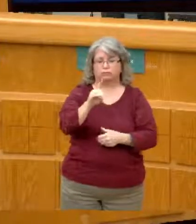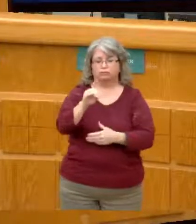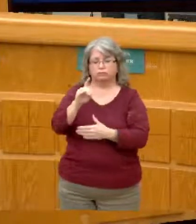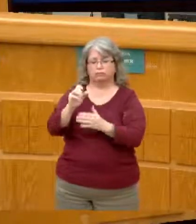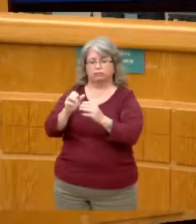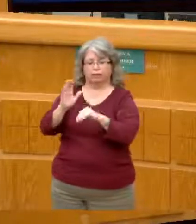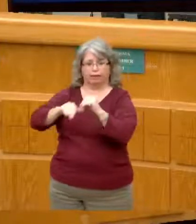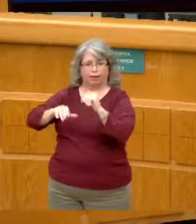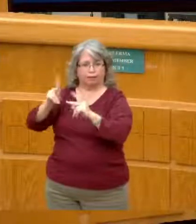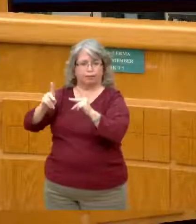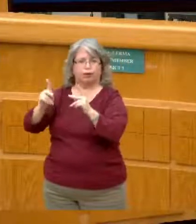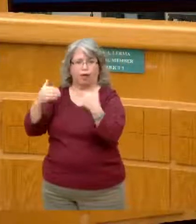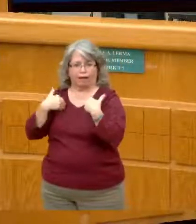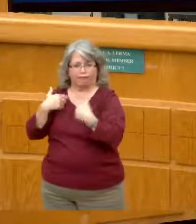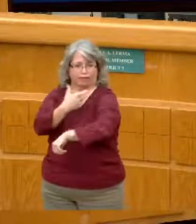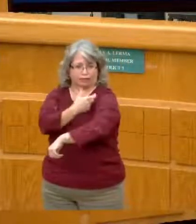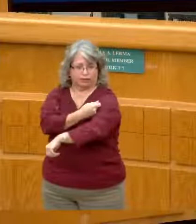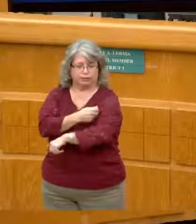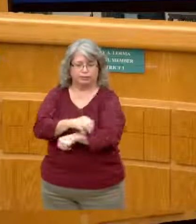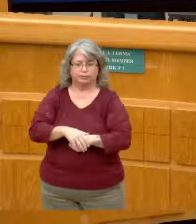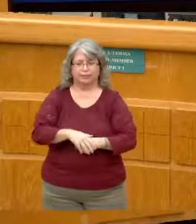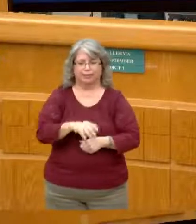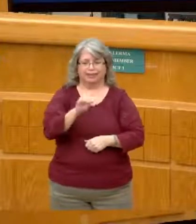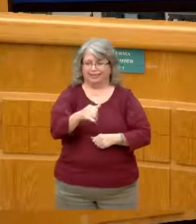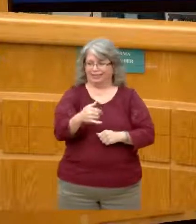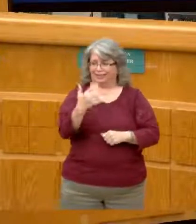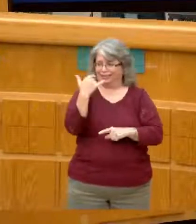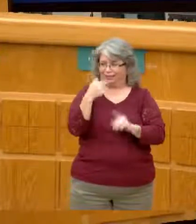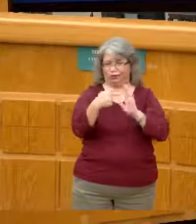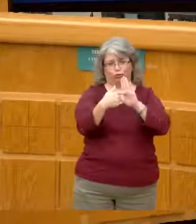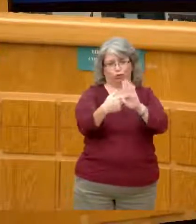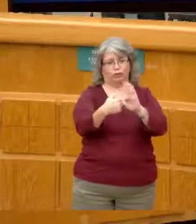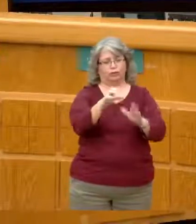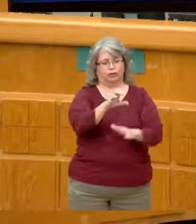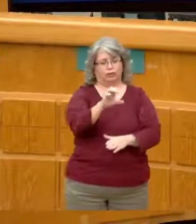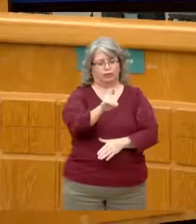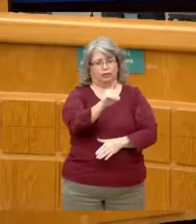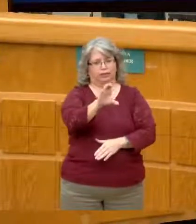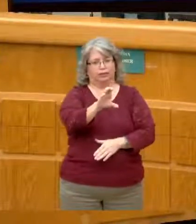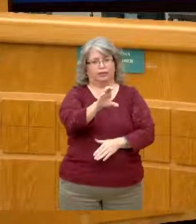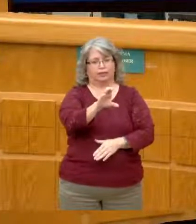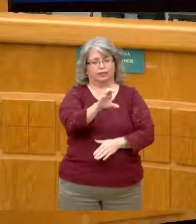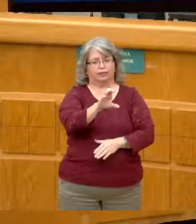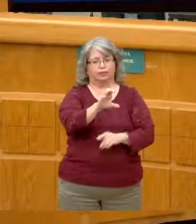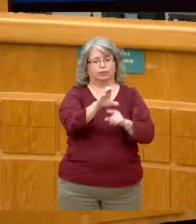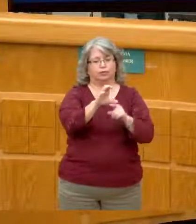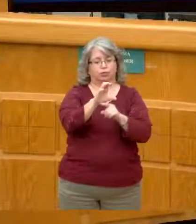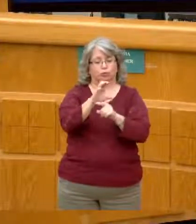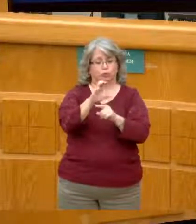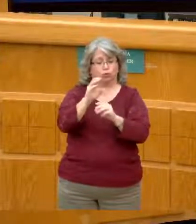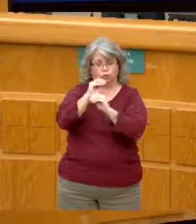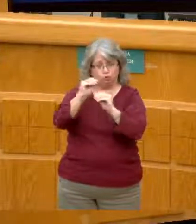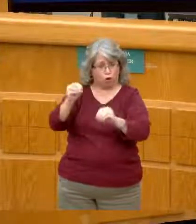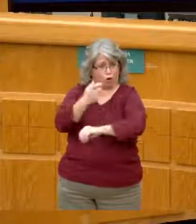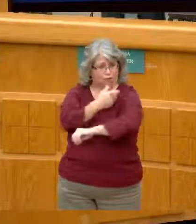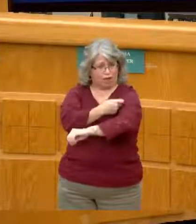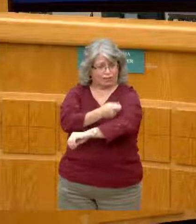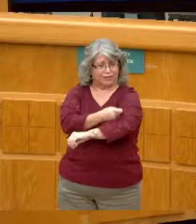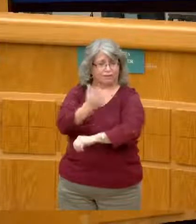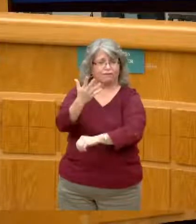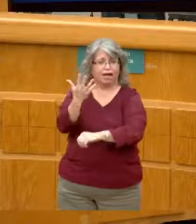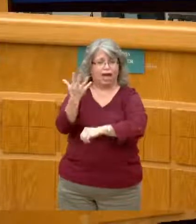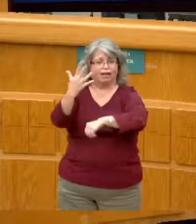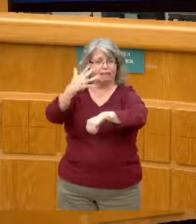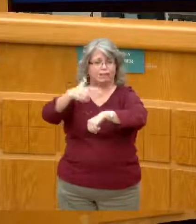people are still getting sick? And this is why, right? The CDC is saying that you are 5 times more likely to get infected if you are